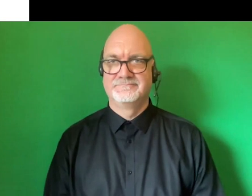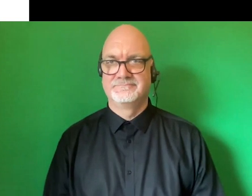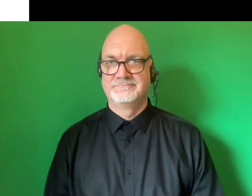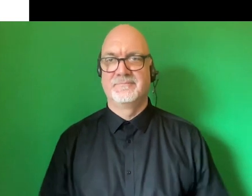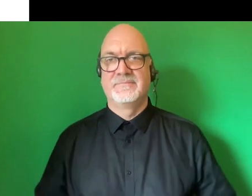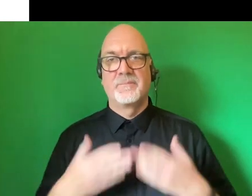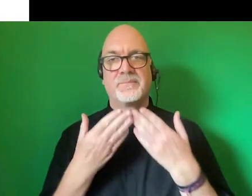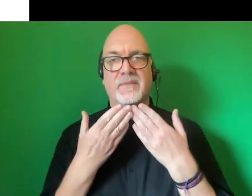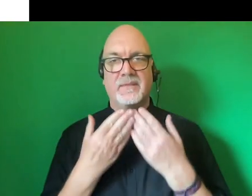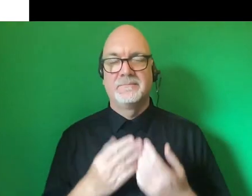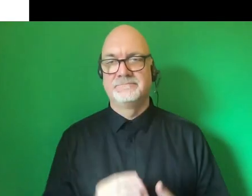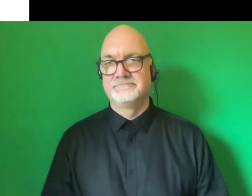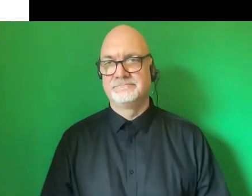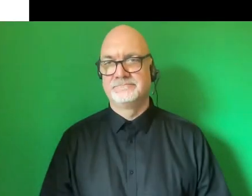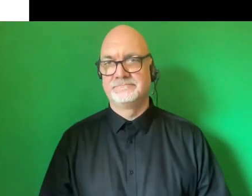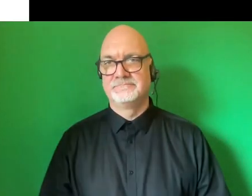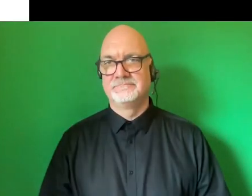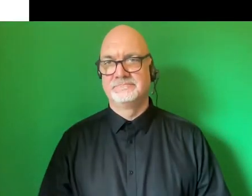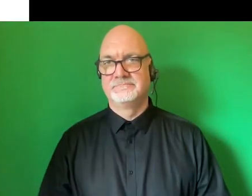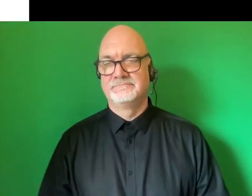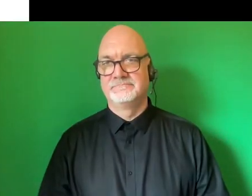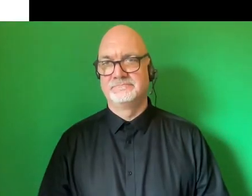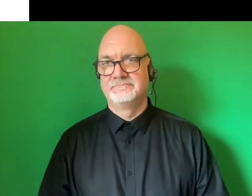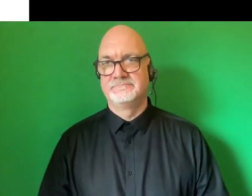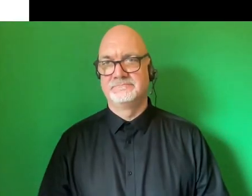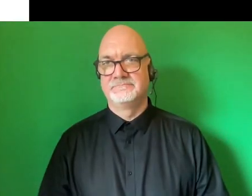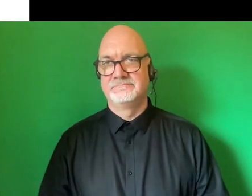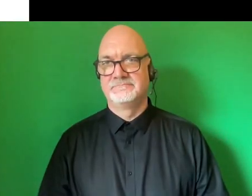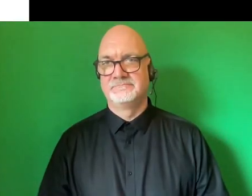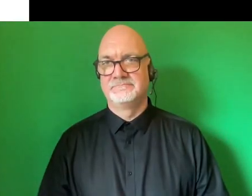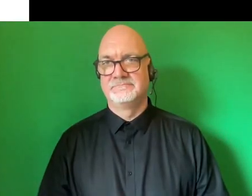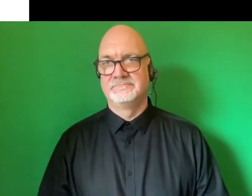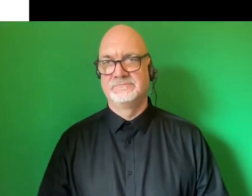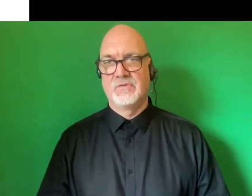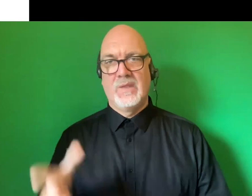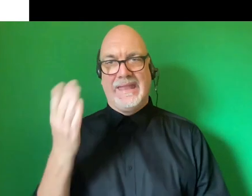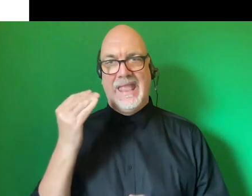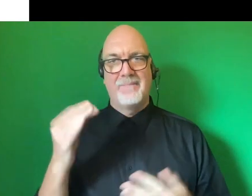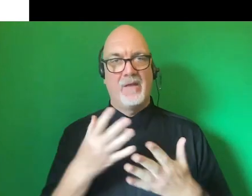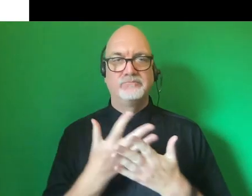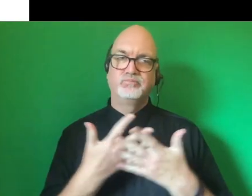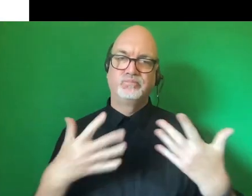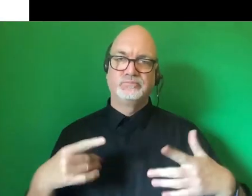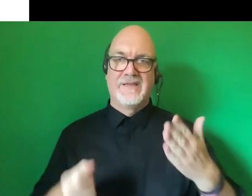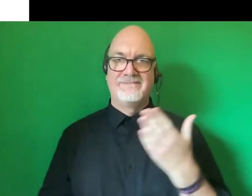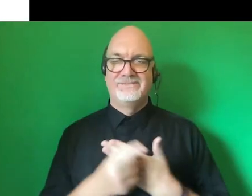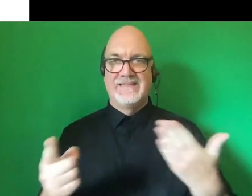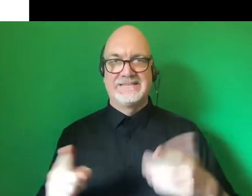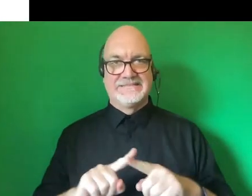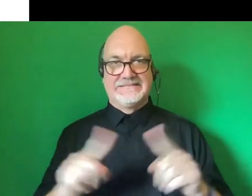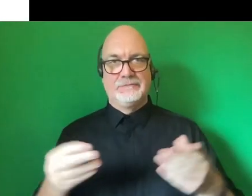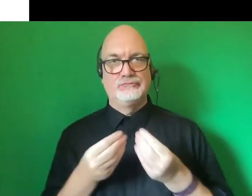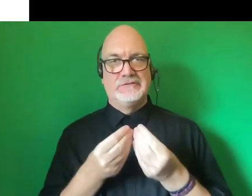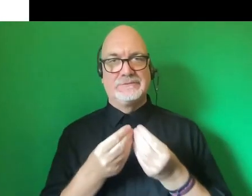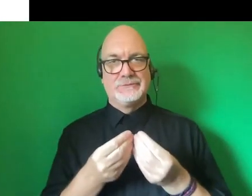Thanks so much, Gillian. That was a really interesting talk, and great to hear about all the incredible events and different resources and everything at the